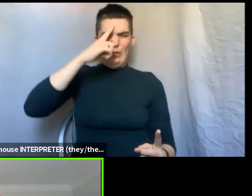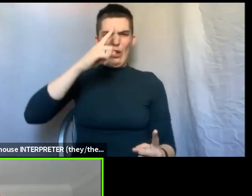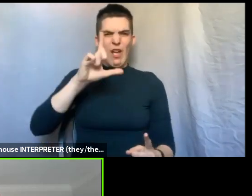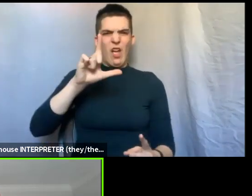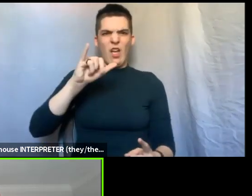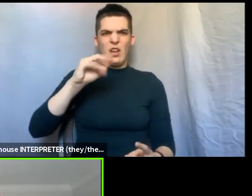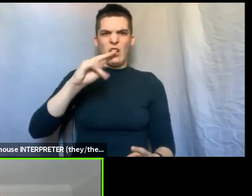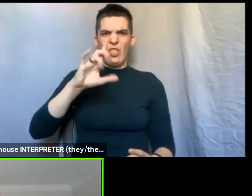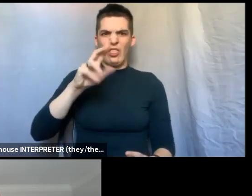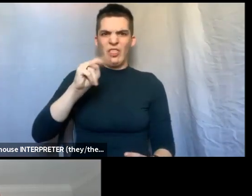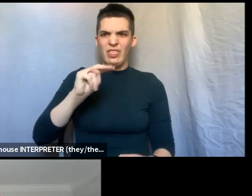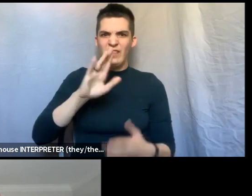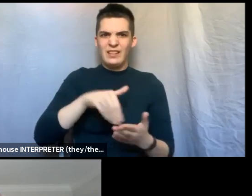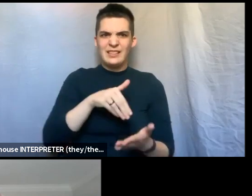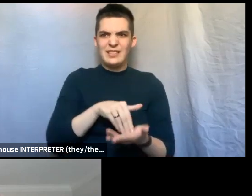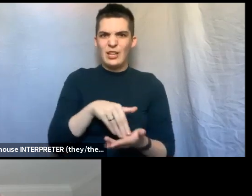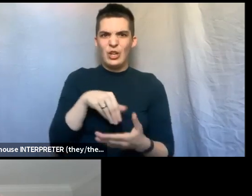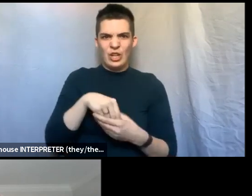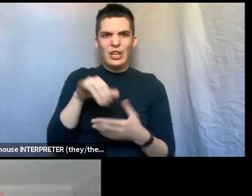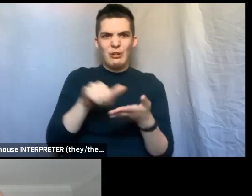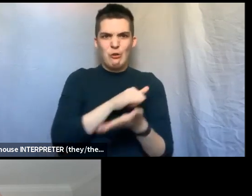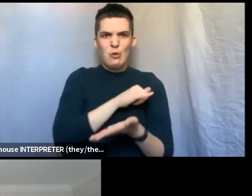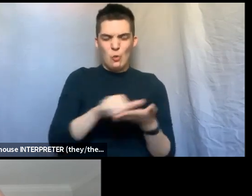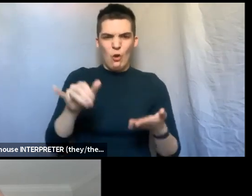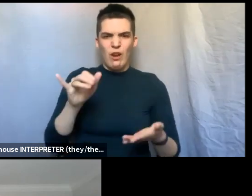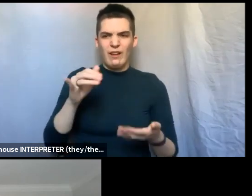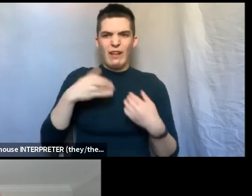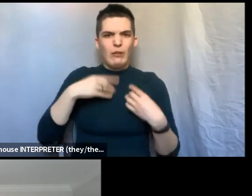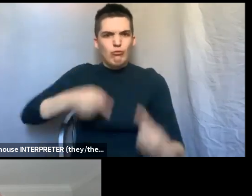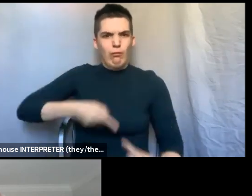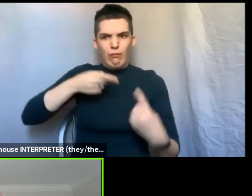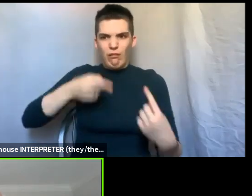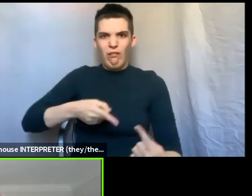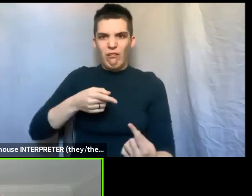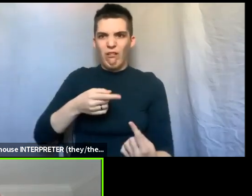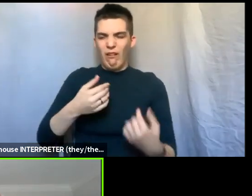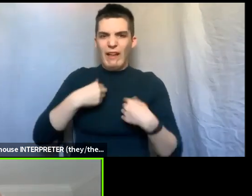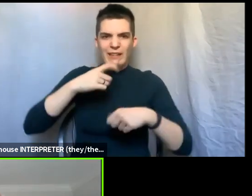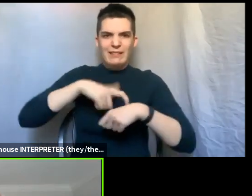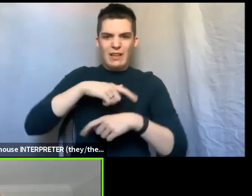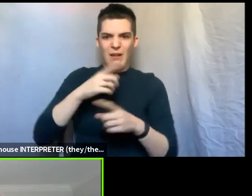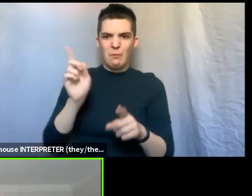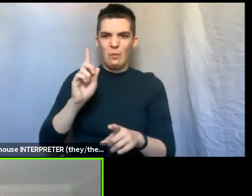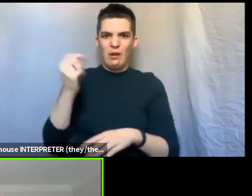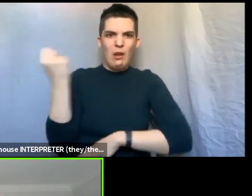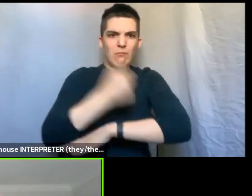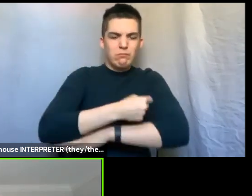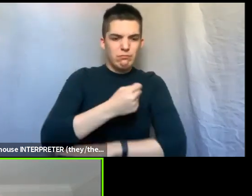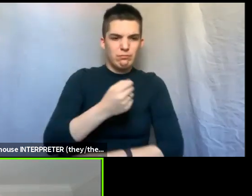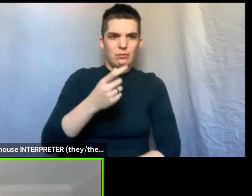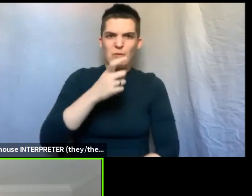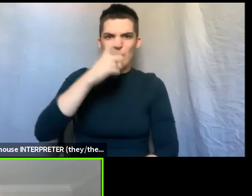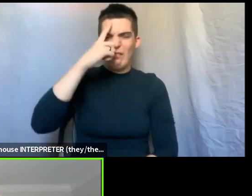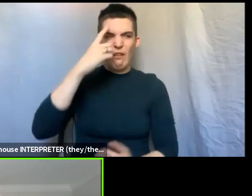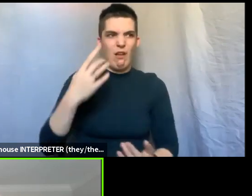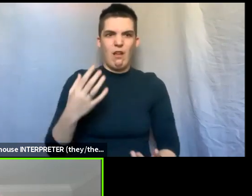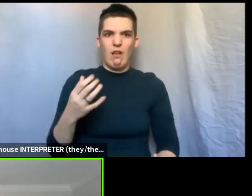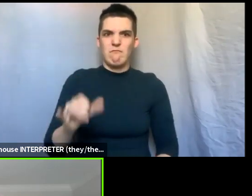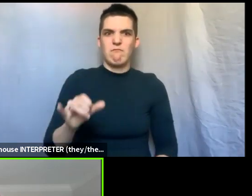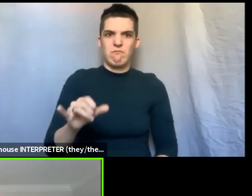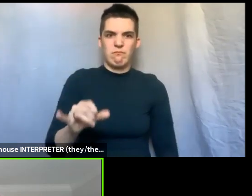dark time like that? And who would have imagined? Because of what has happened in the decades since then. I mean, it's just a way of